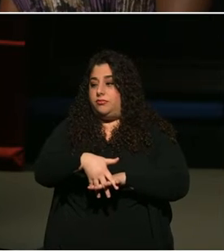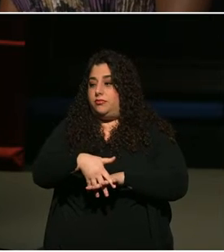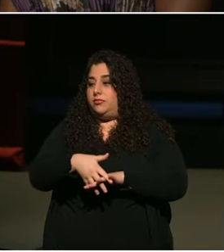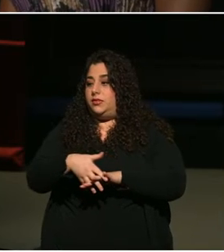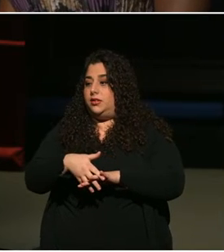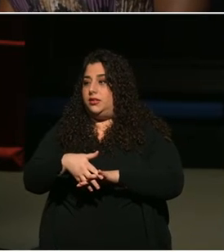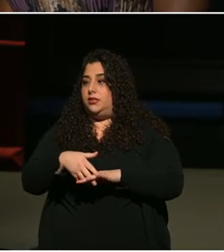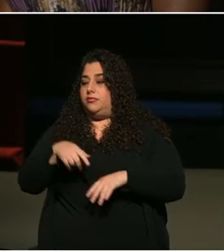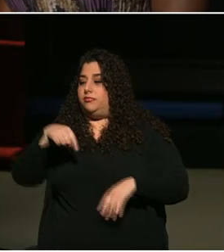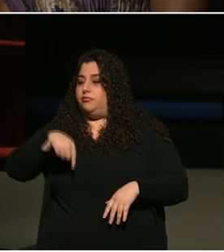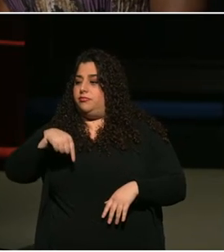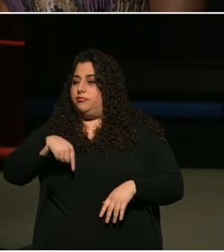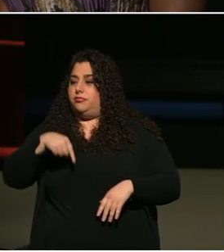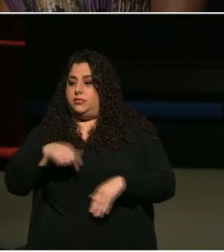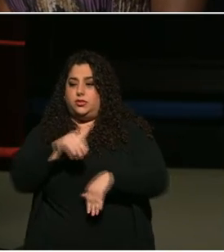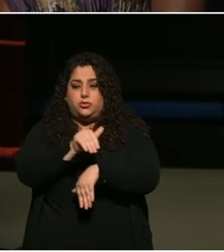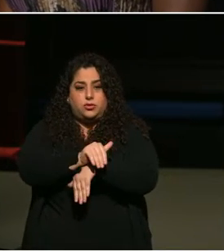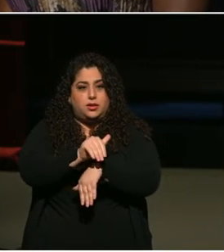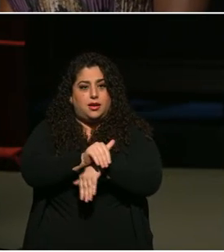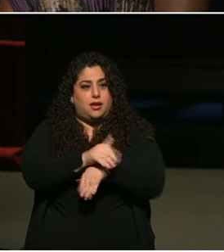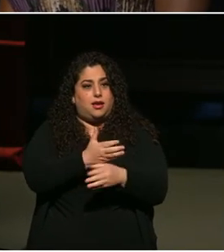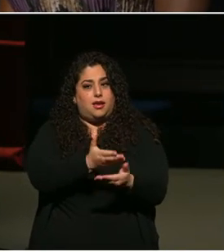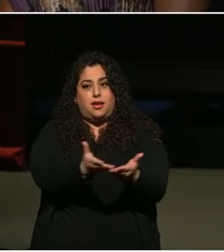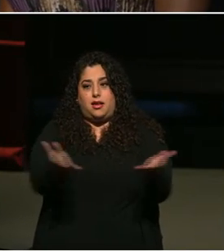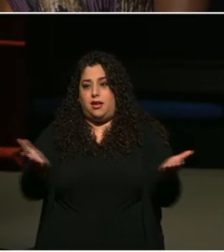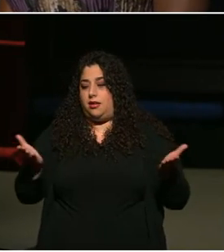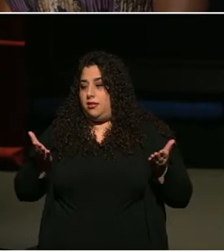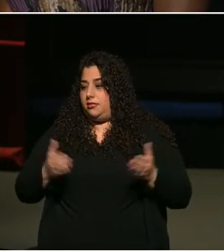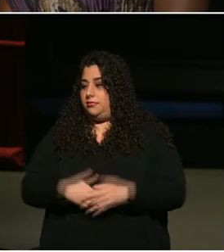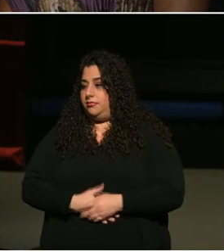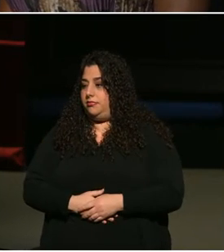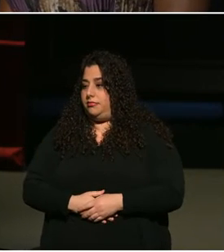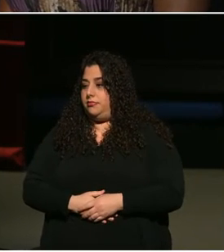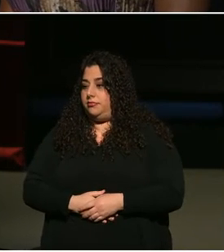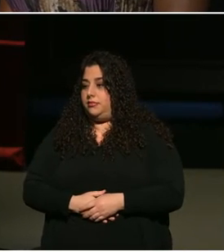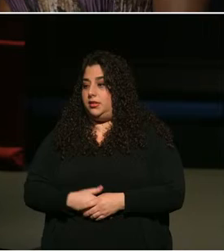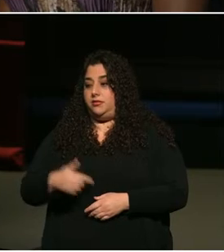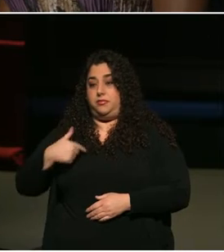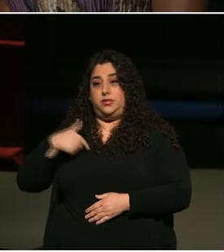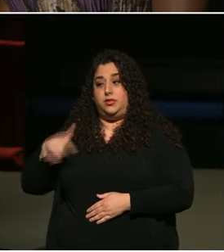Back when I was growing up, they were Indians.